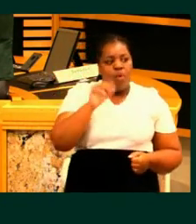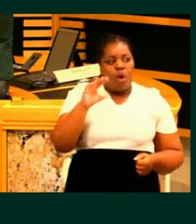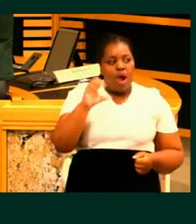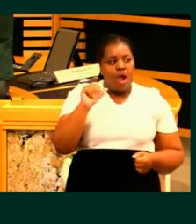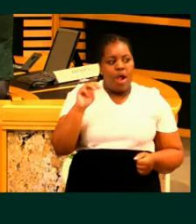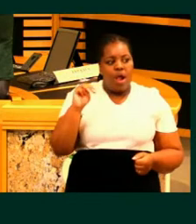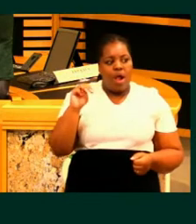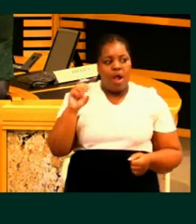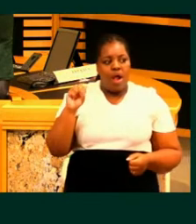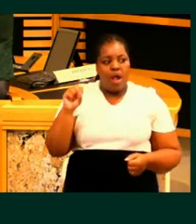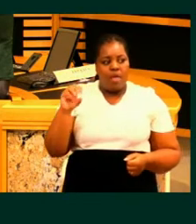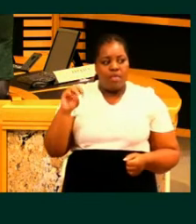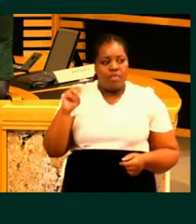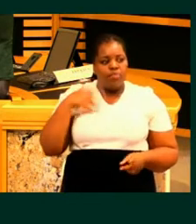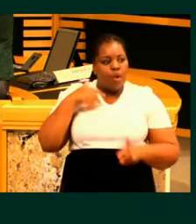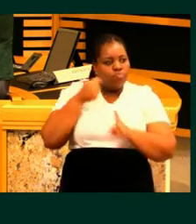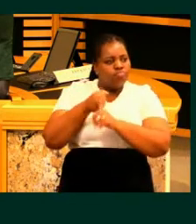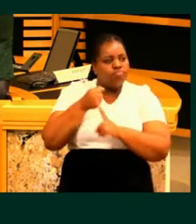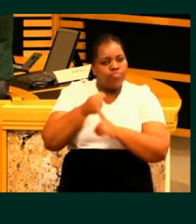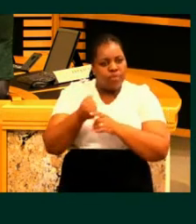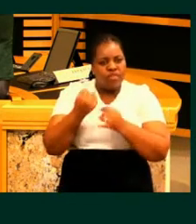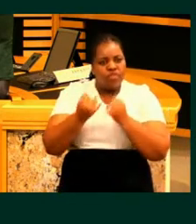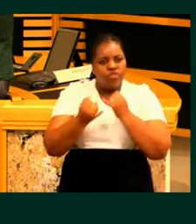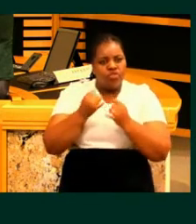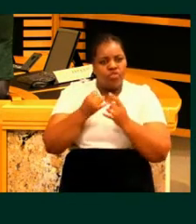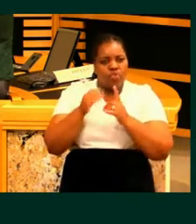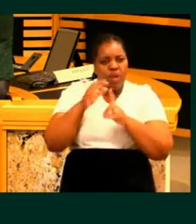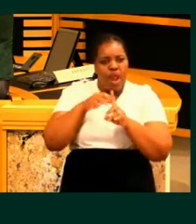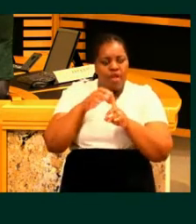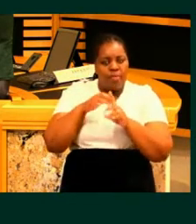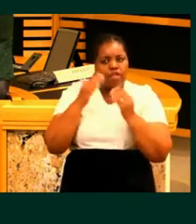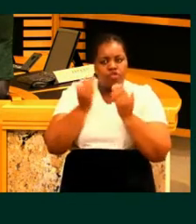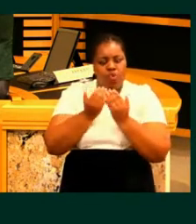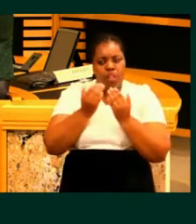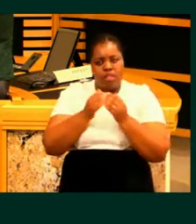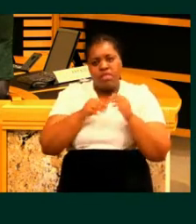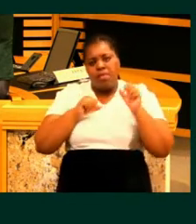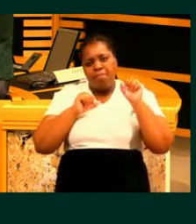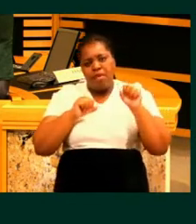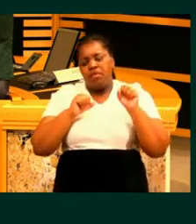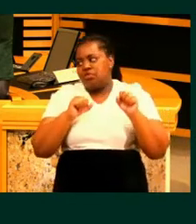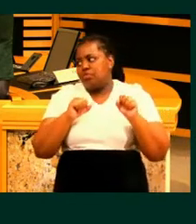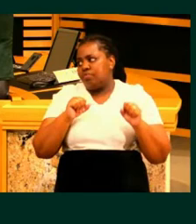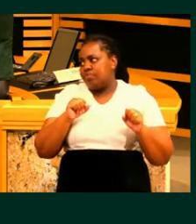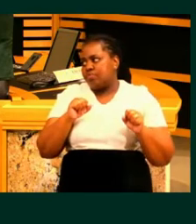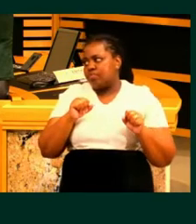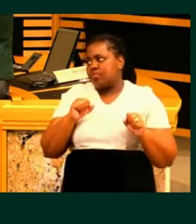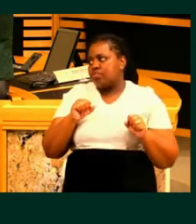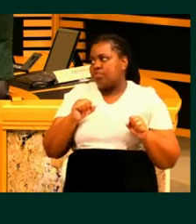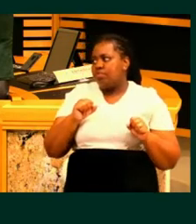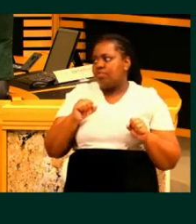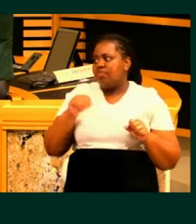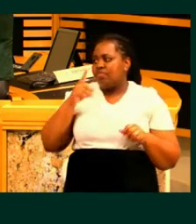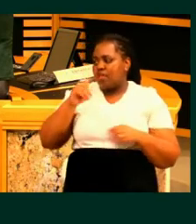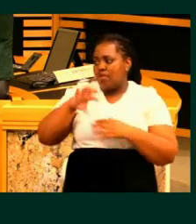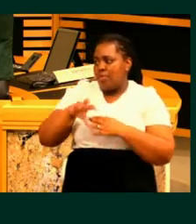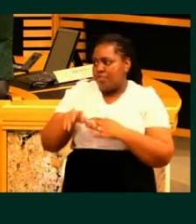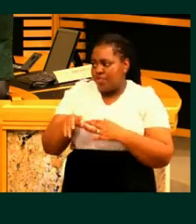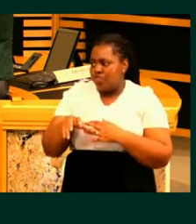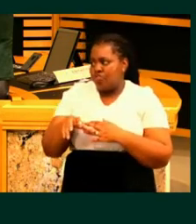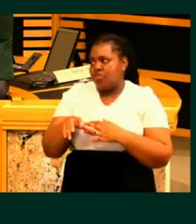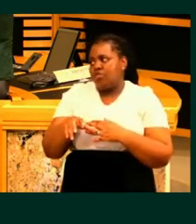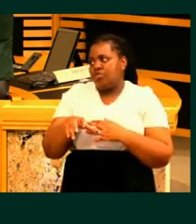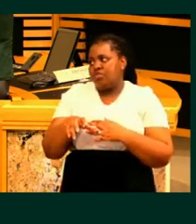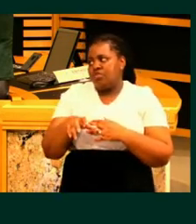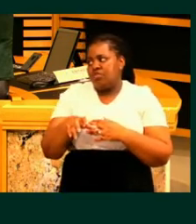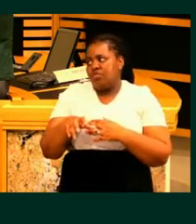genely seeks to fight sexual harassment at our schools at a much better tailor man made provincial size